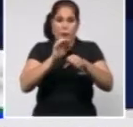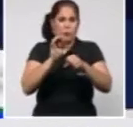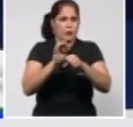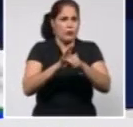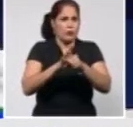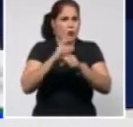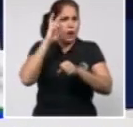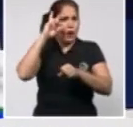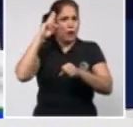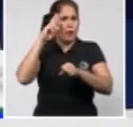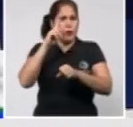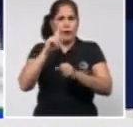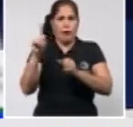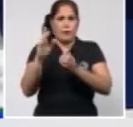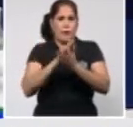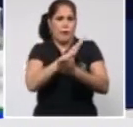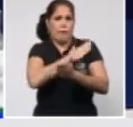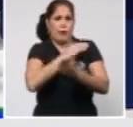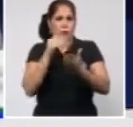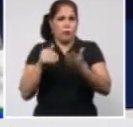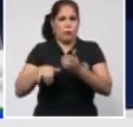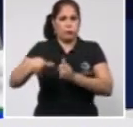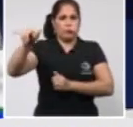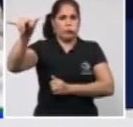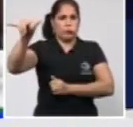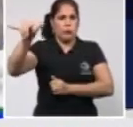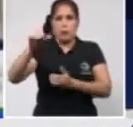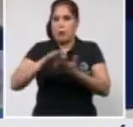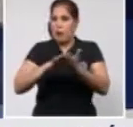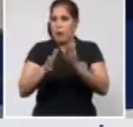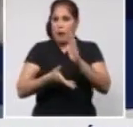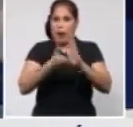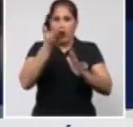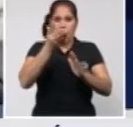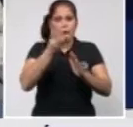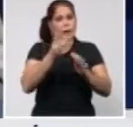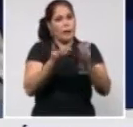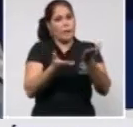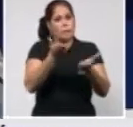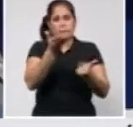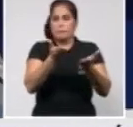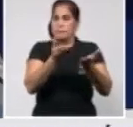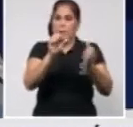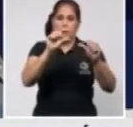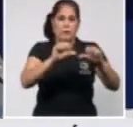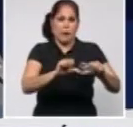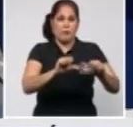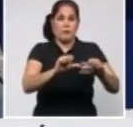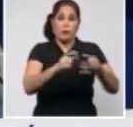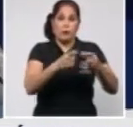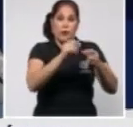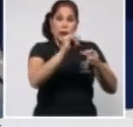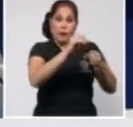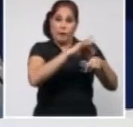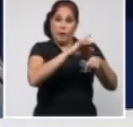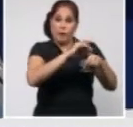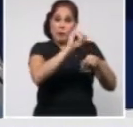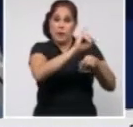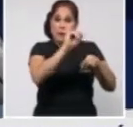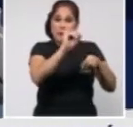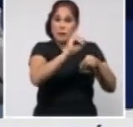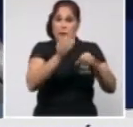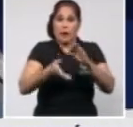were discharged from hospital, a negative result when compared with the number of confirmed cases diagnosed